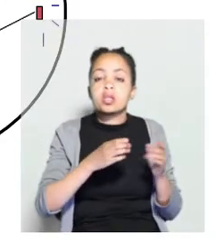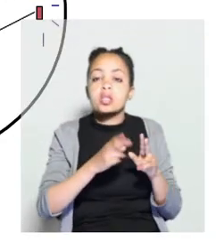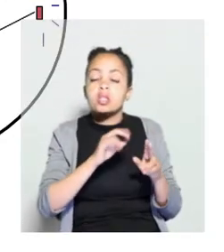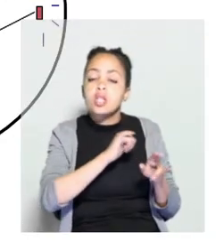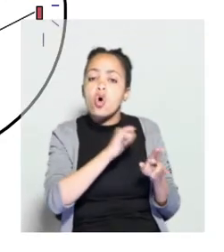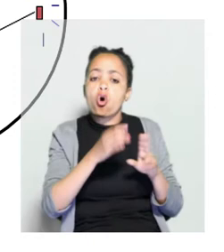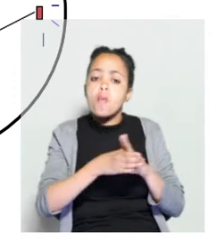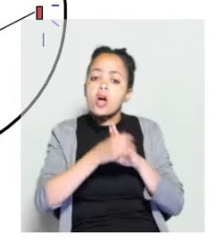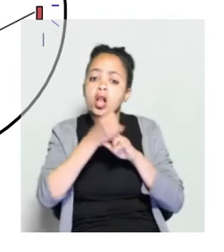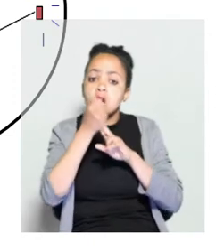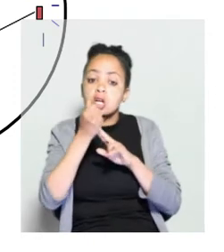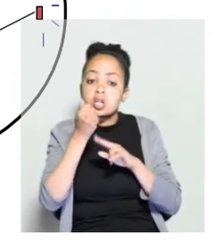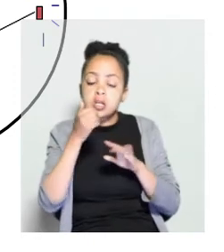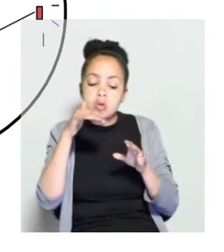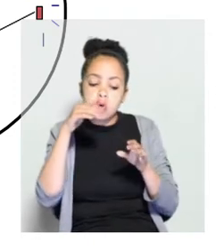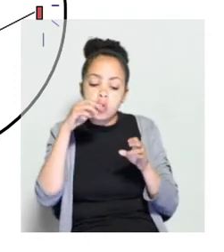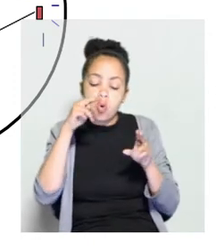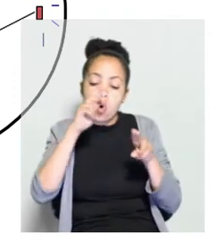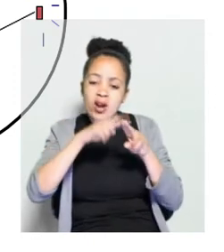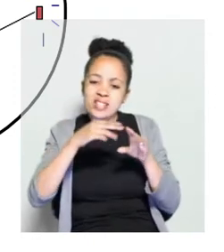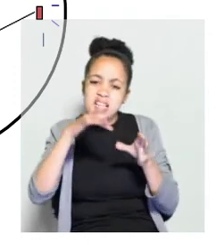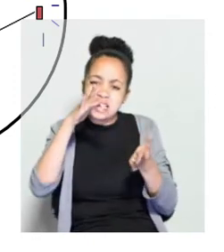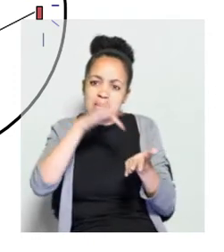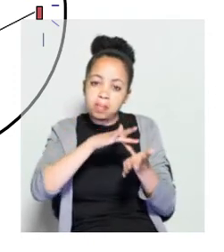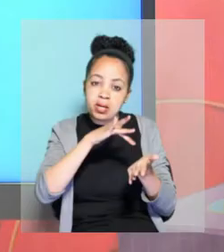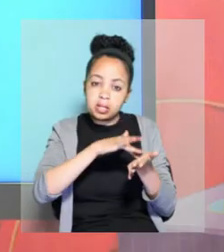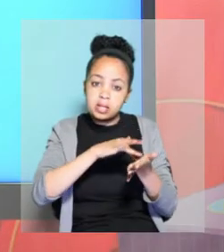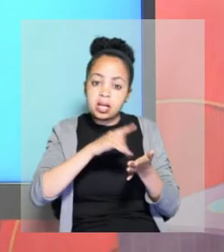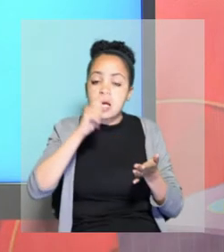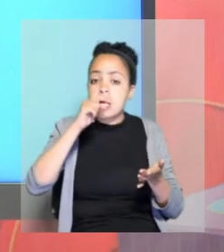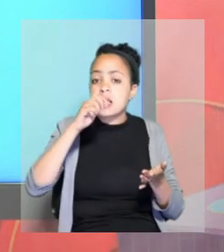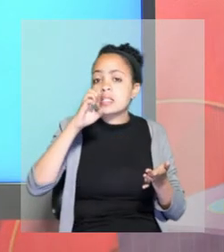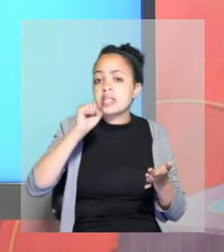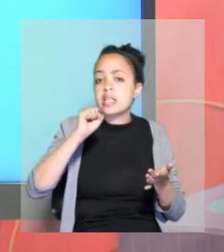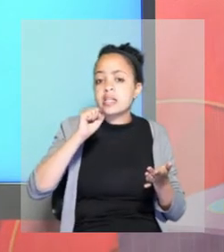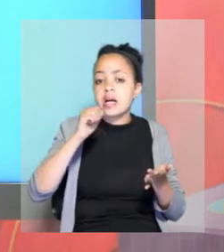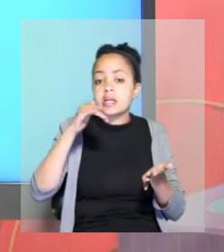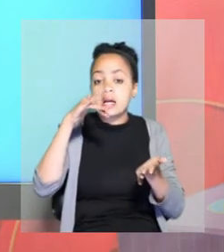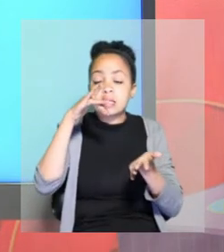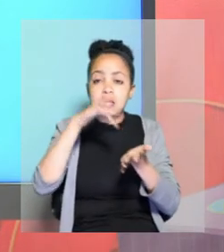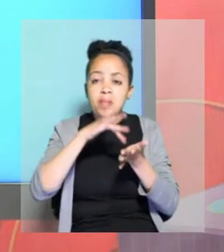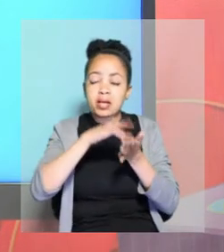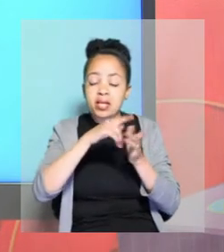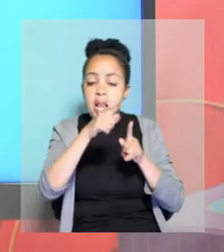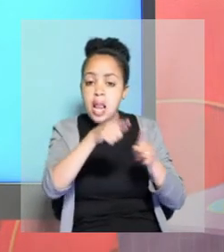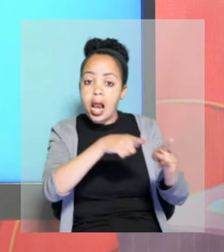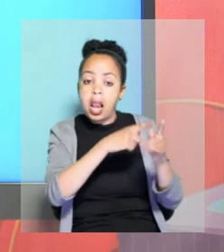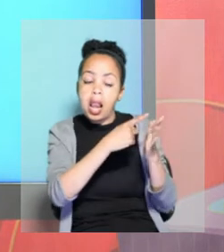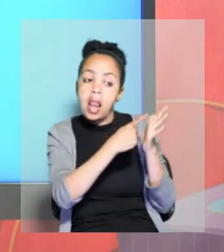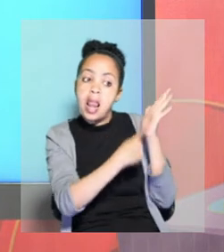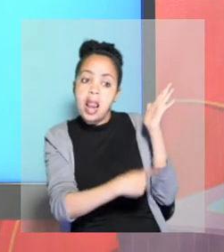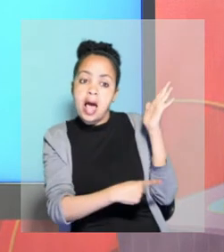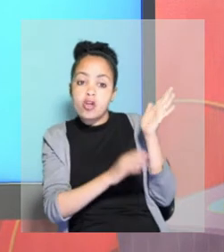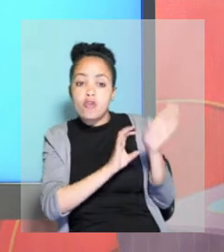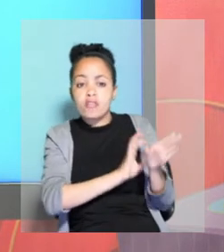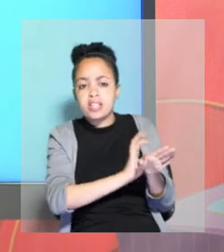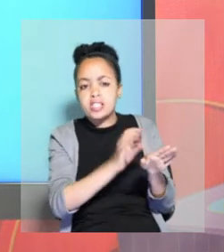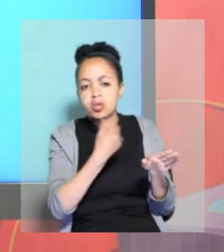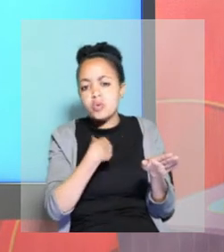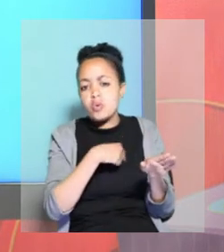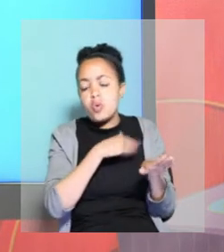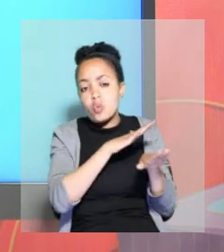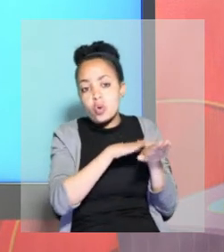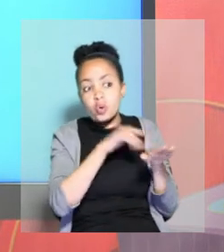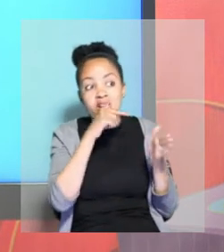become oriented at the middle, when the tetrad become arranged at the middle line of the cell, we call it is said to